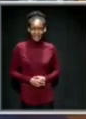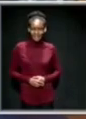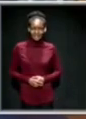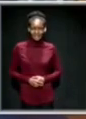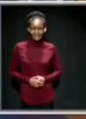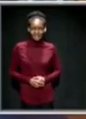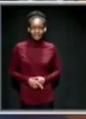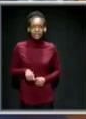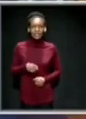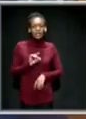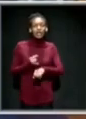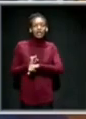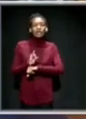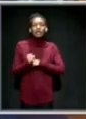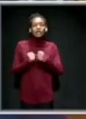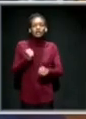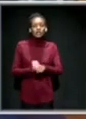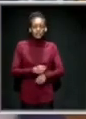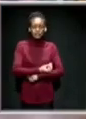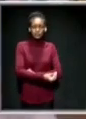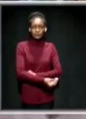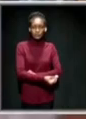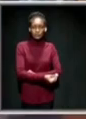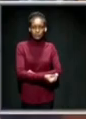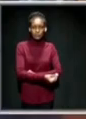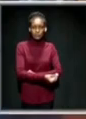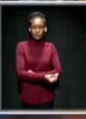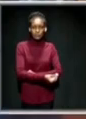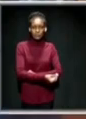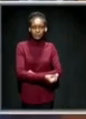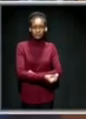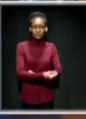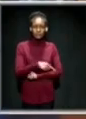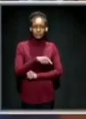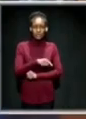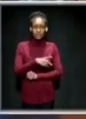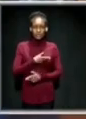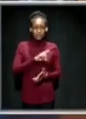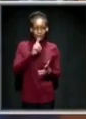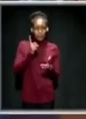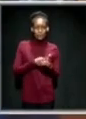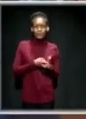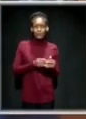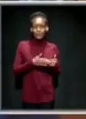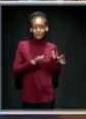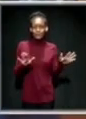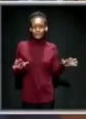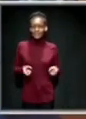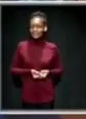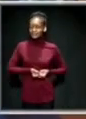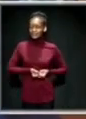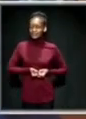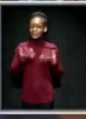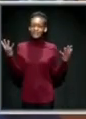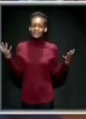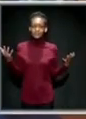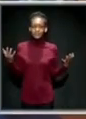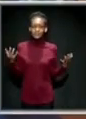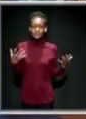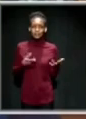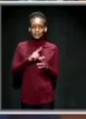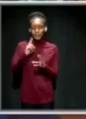a child provide us a tremendous window of opportunity. It is a window of